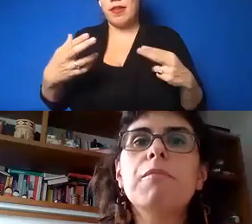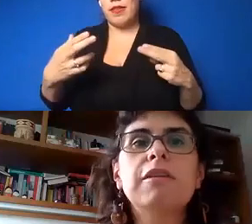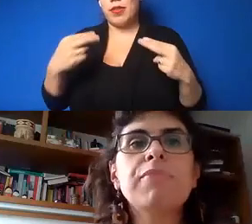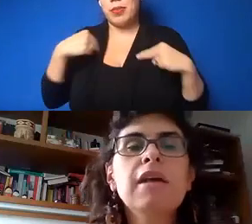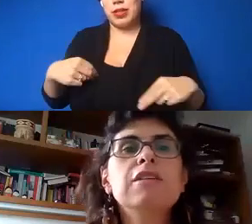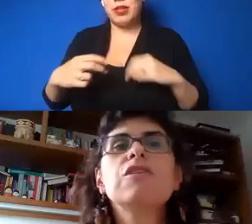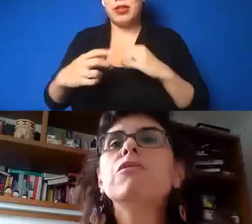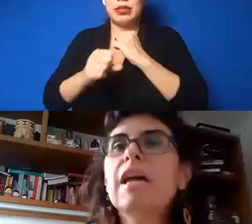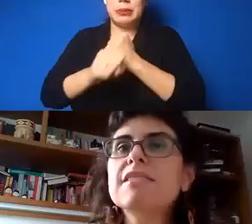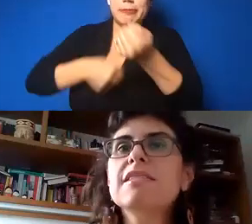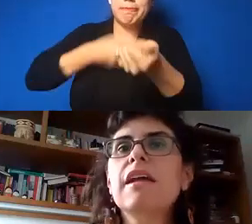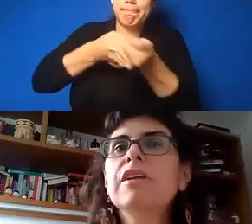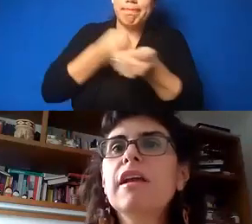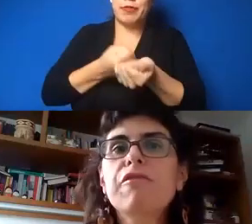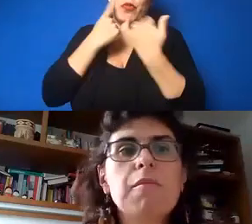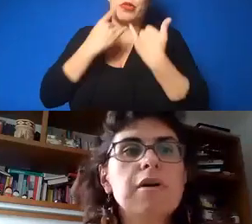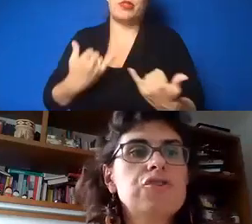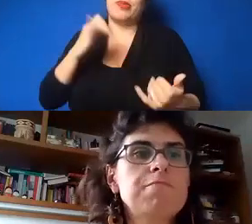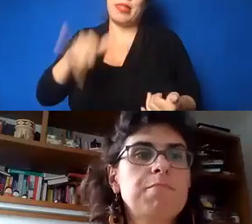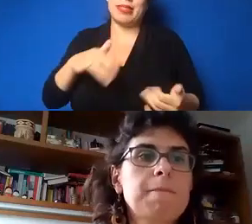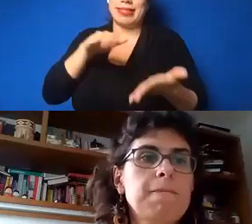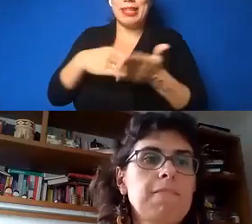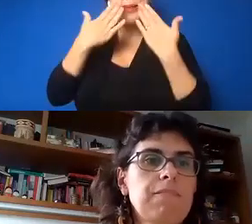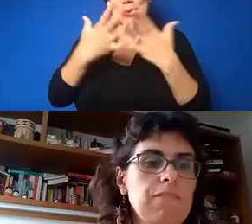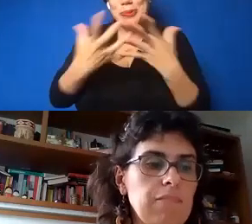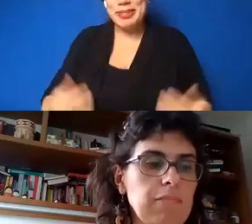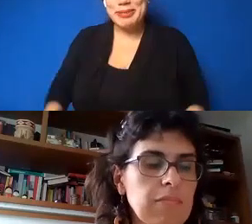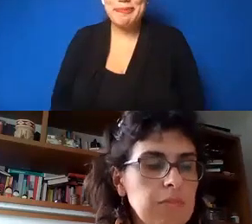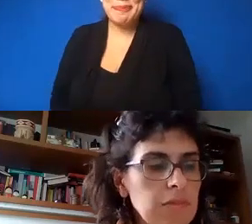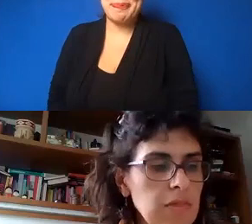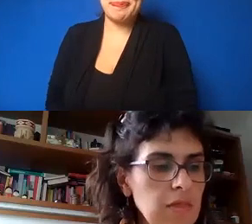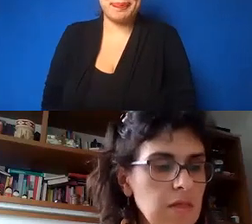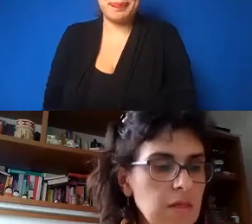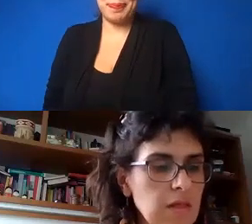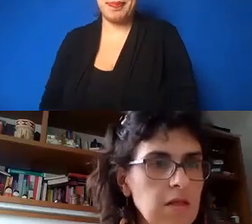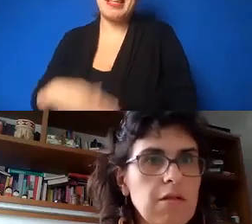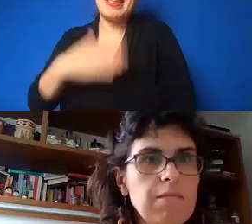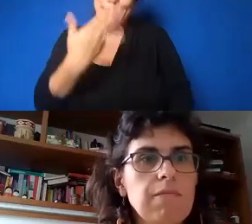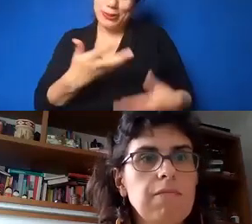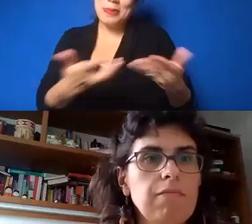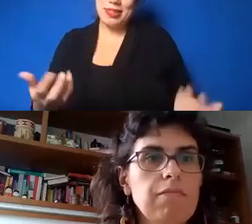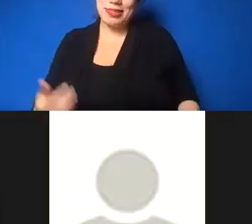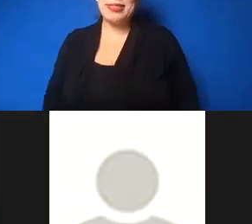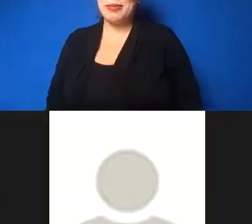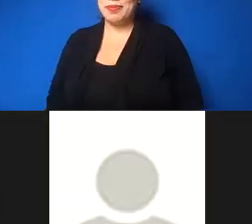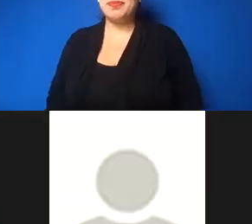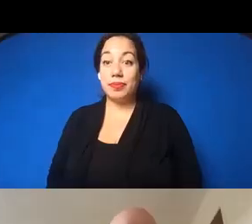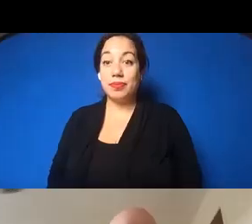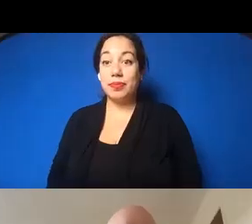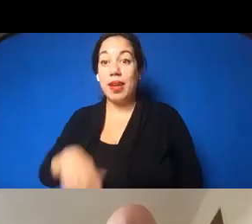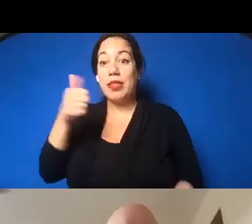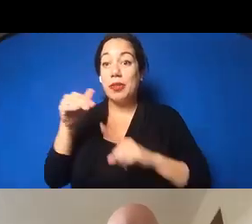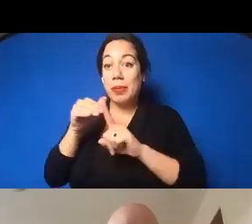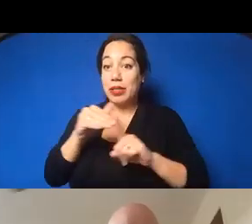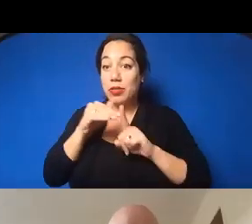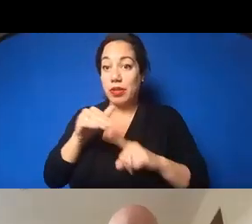at the moment. So that's the scenario. Thank you very much. Thank you so much. Another reminder,